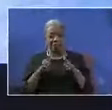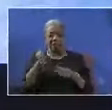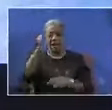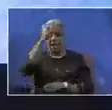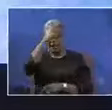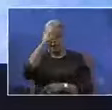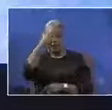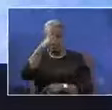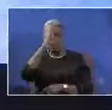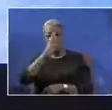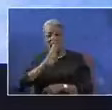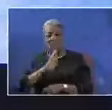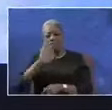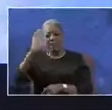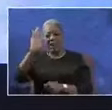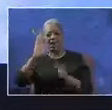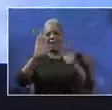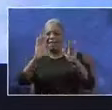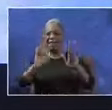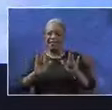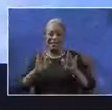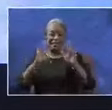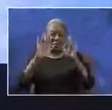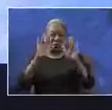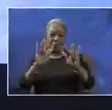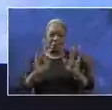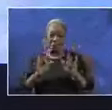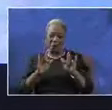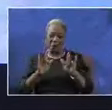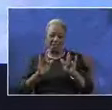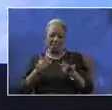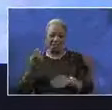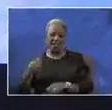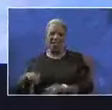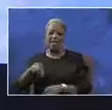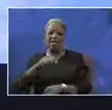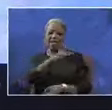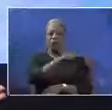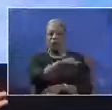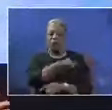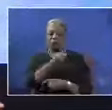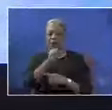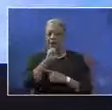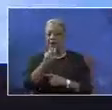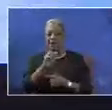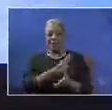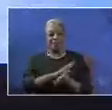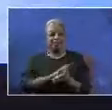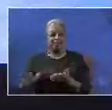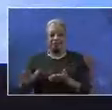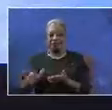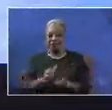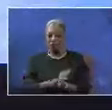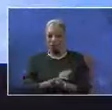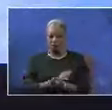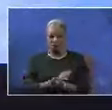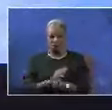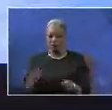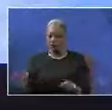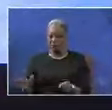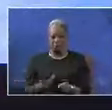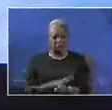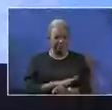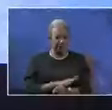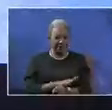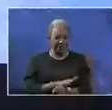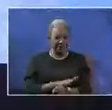angel's hand back that we are not just completely wiped out. We're not completely consumed. It's